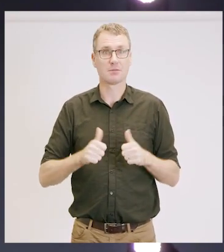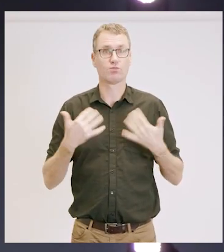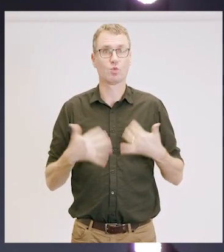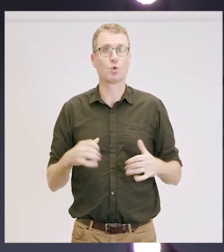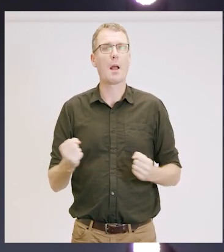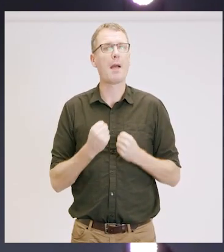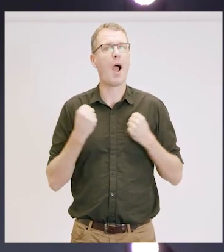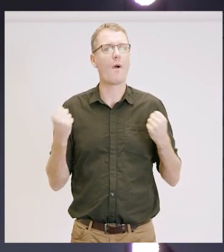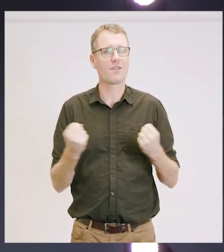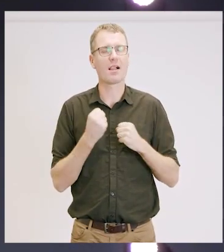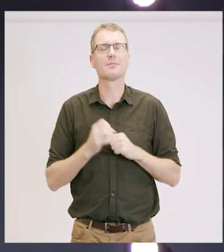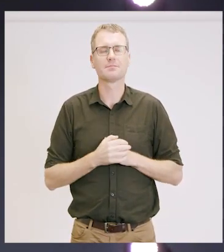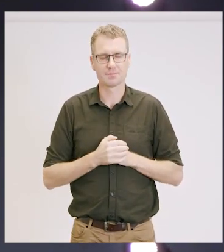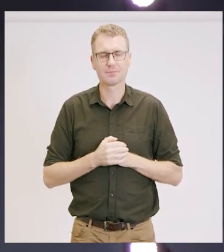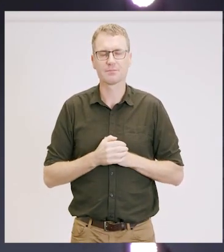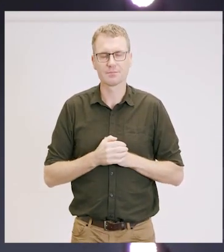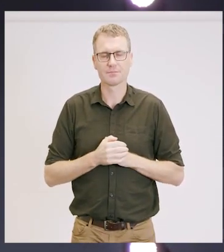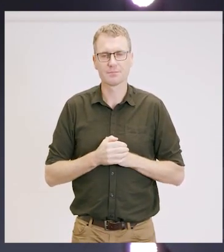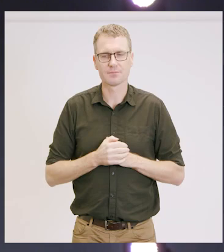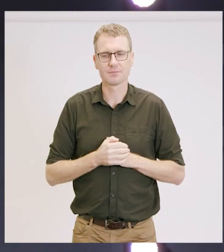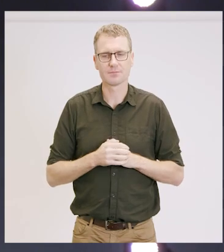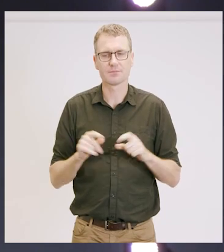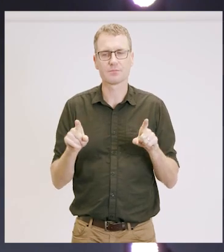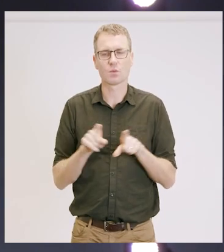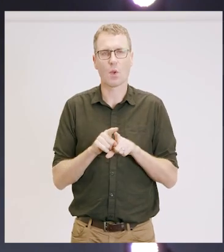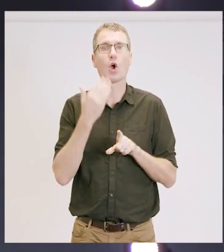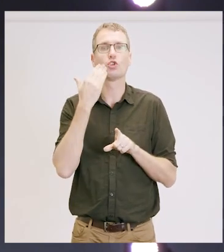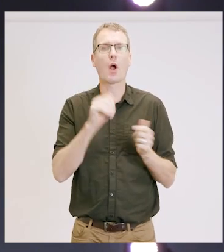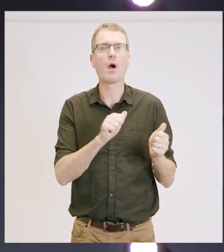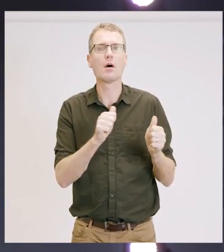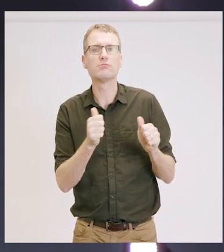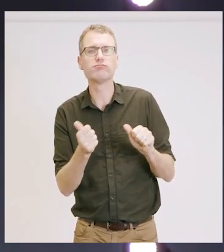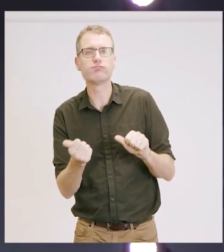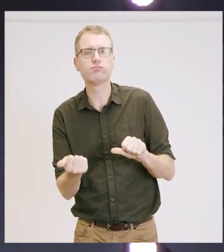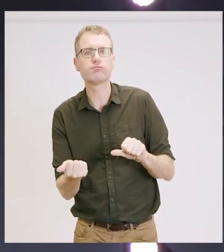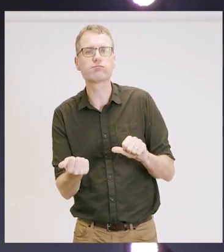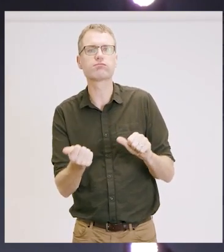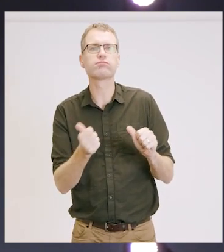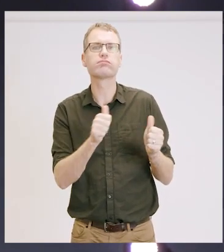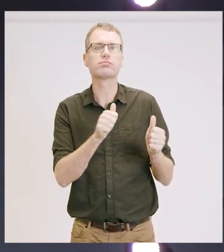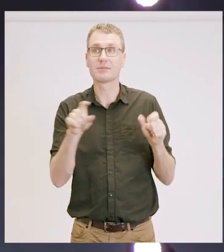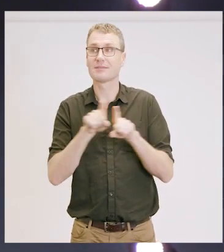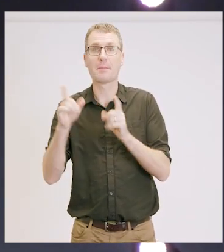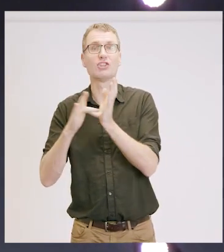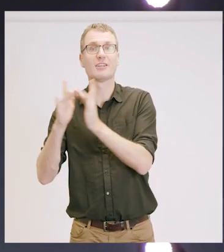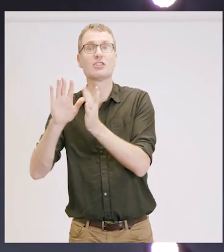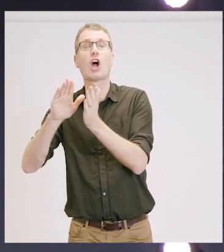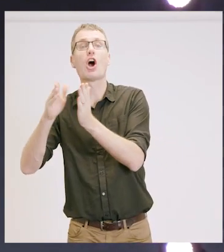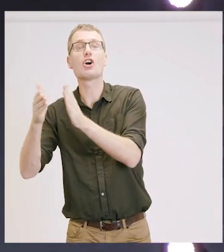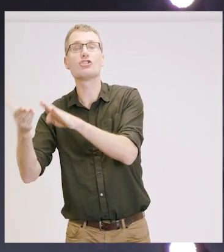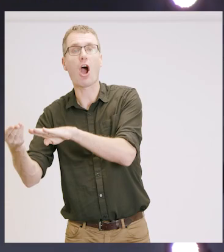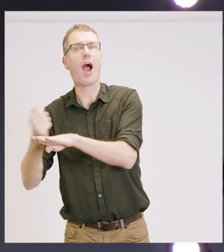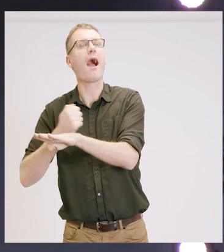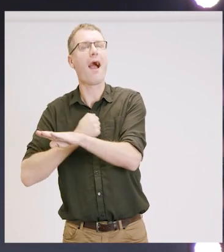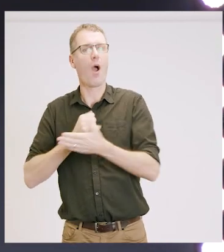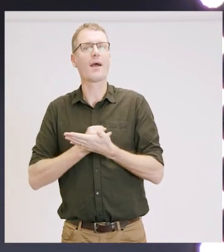that happens when we're in that baptism pool. It also represents the fact that Jesus has washed our sin away by